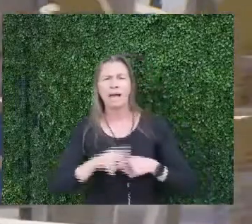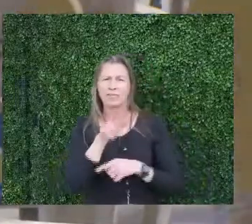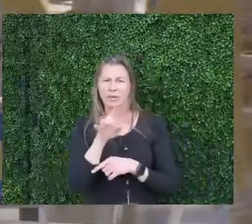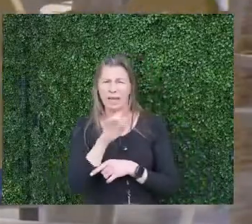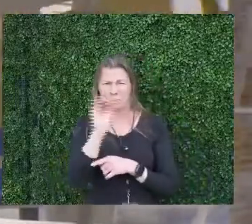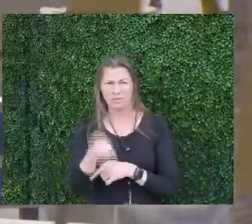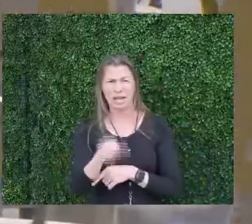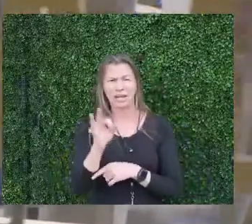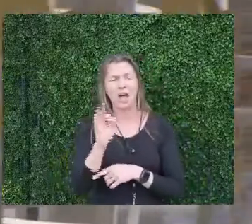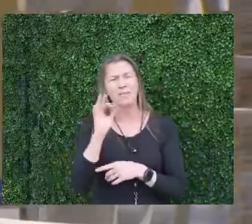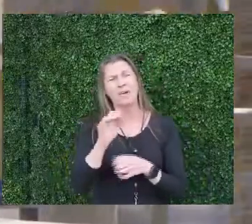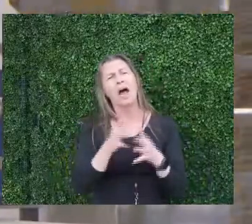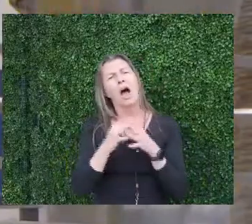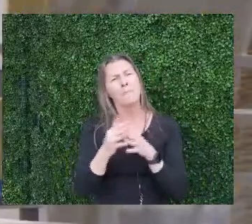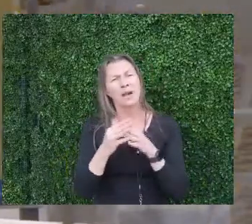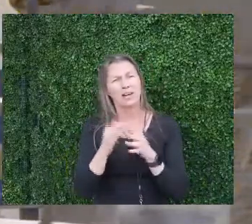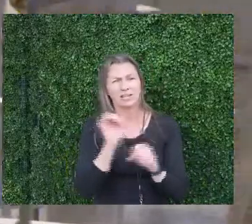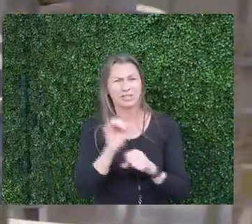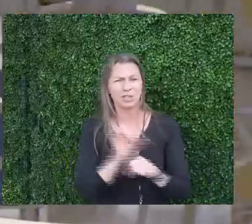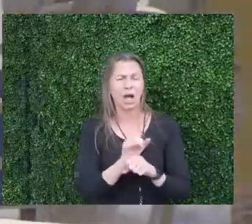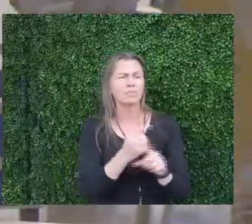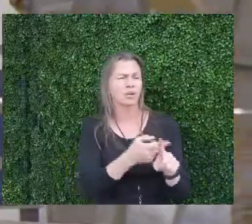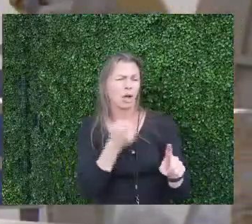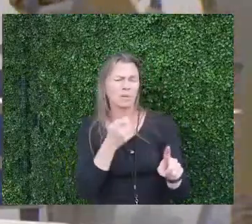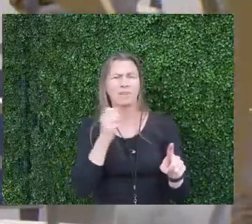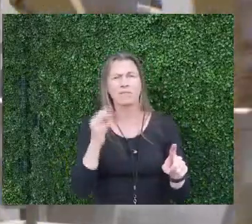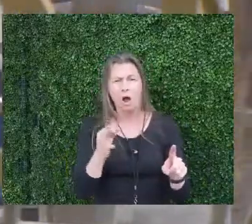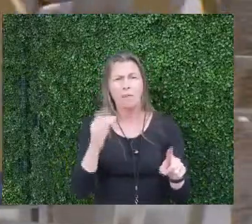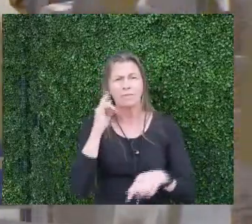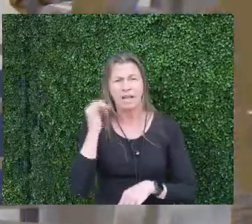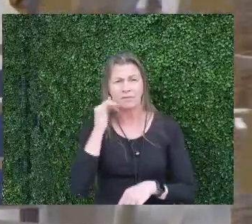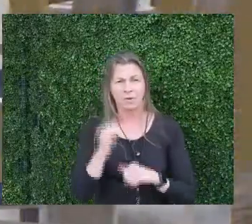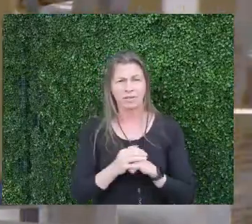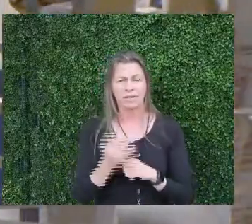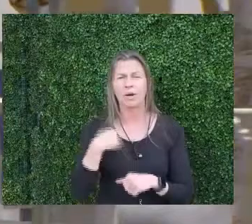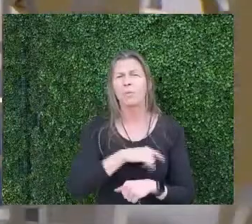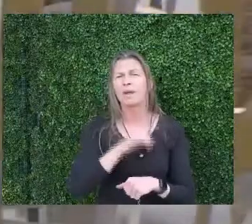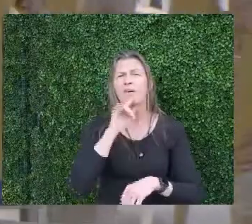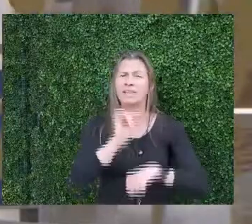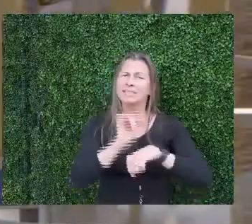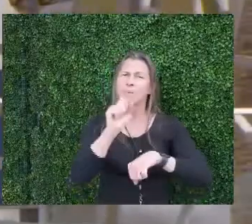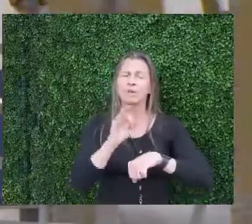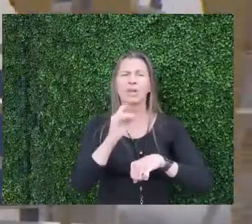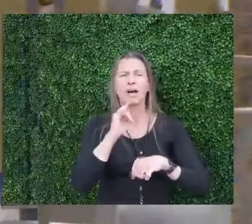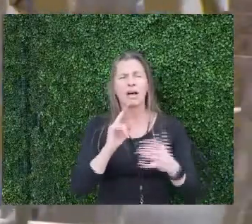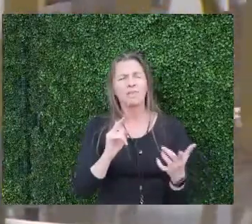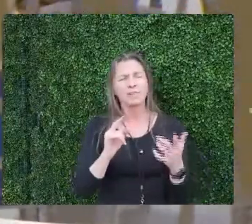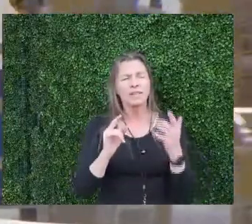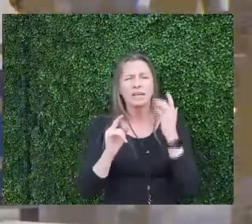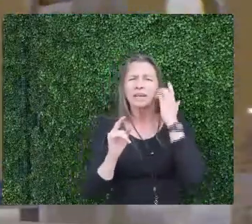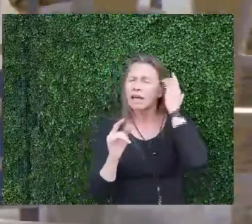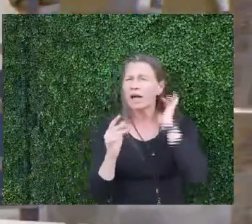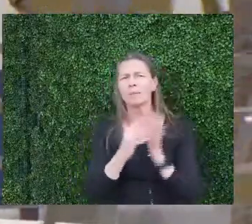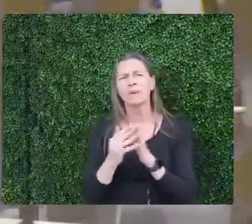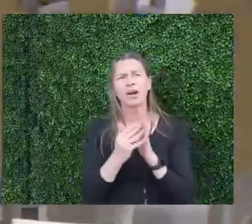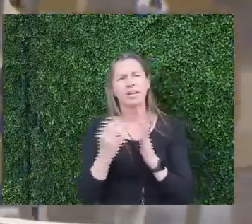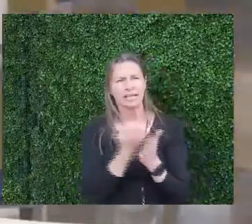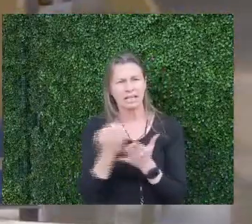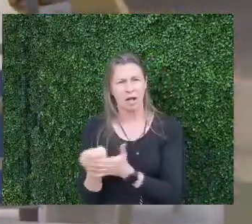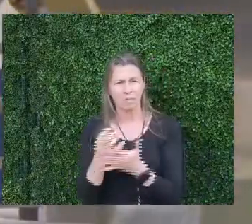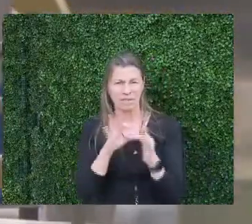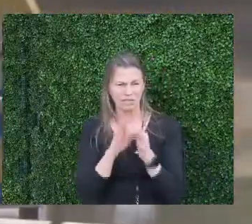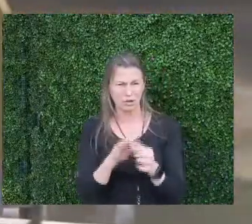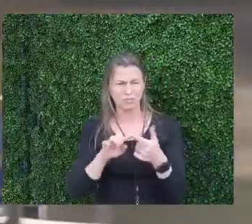state of California. 38% of America's jobs. We are the tentpole of the American economy in terms of its economic recovery, and